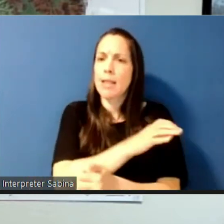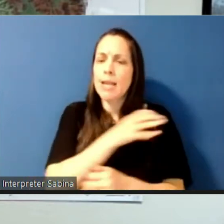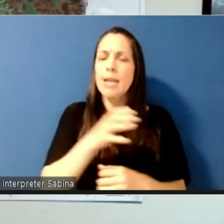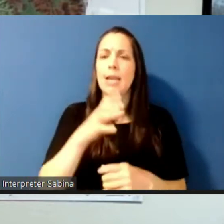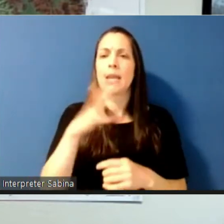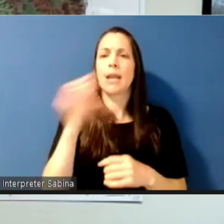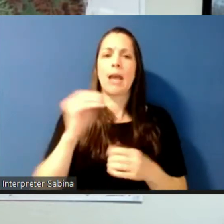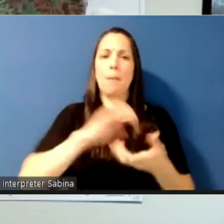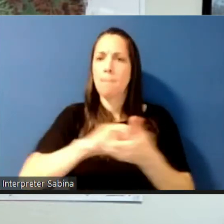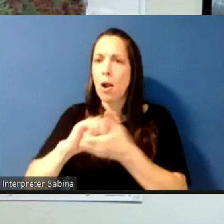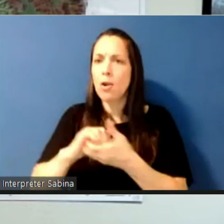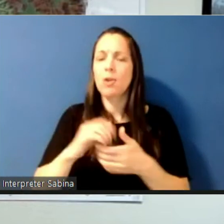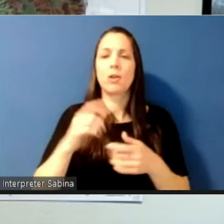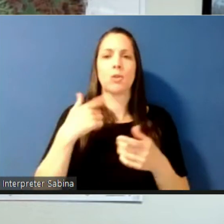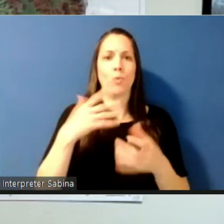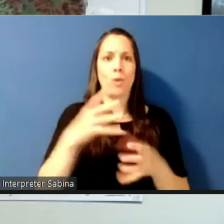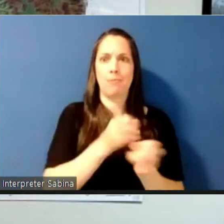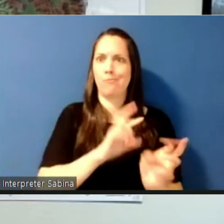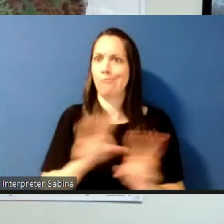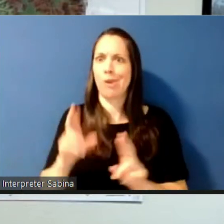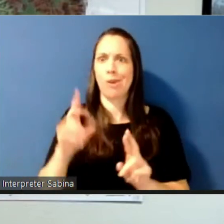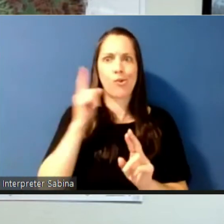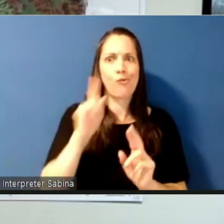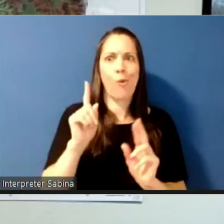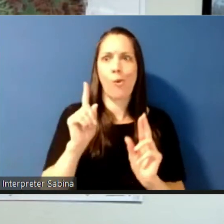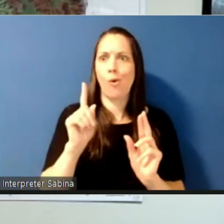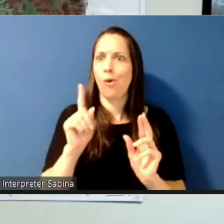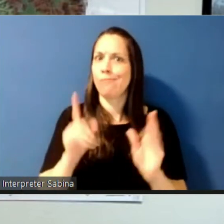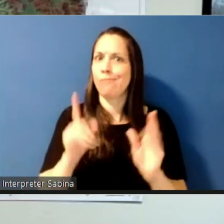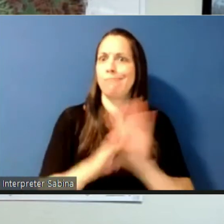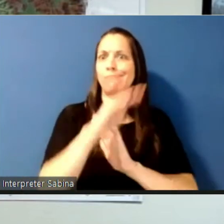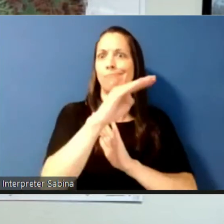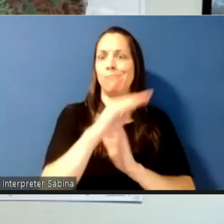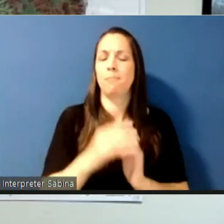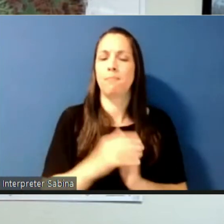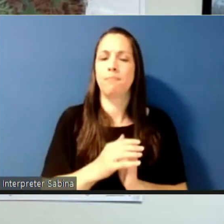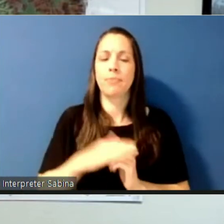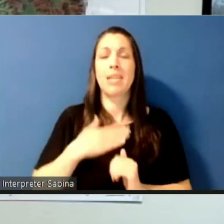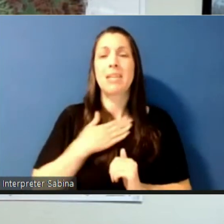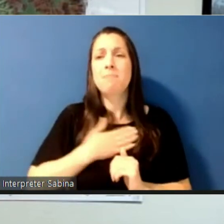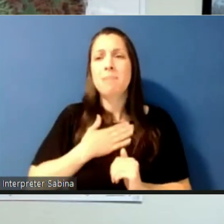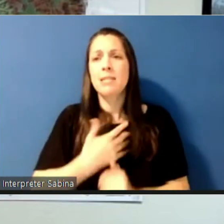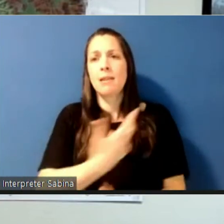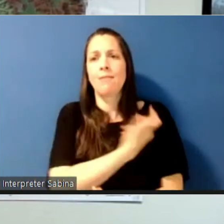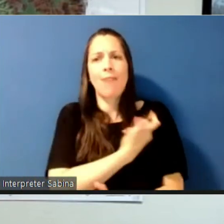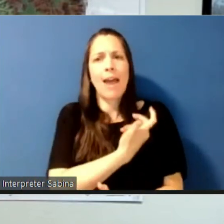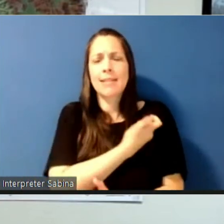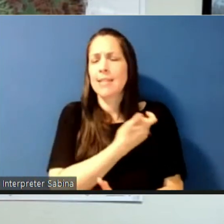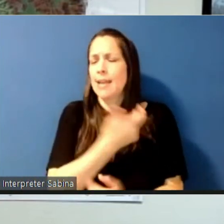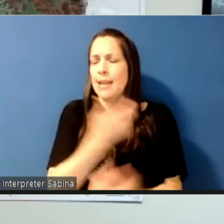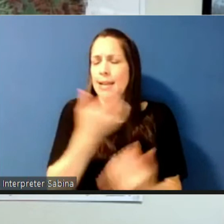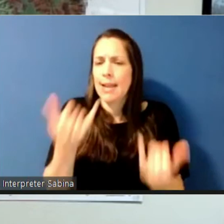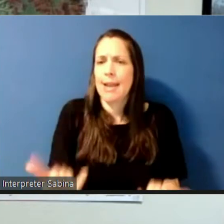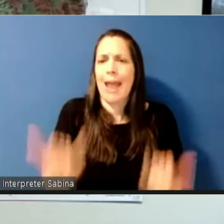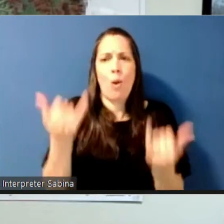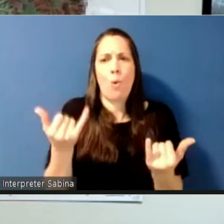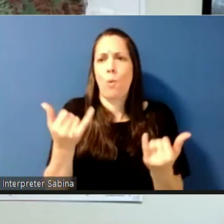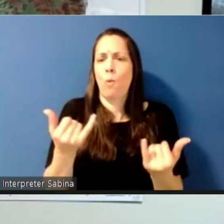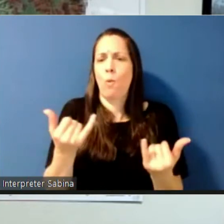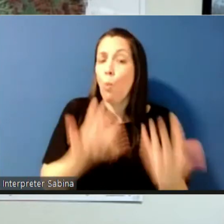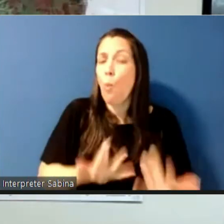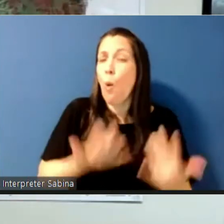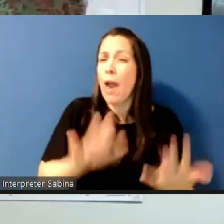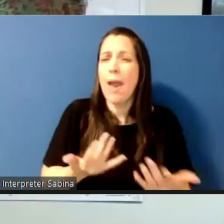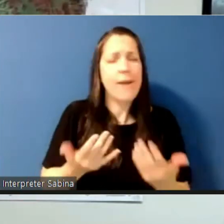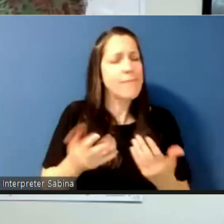surge. And please, everyone, vaccinate as soon as possible. Now is not the time to hesitate. And if you aren't